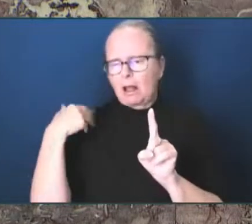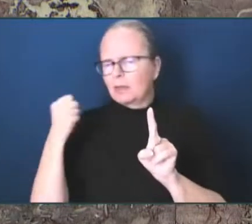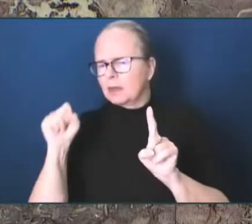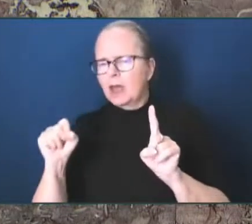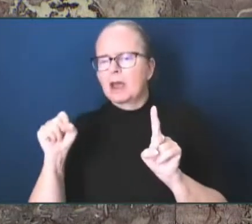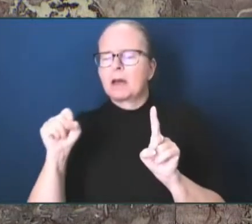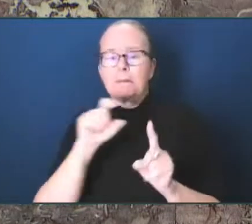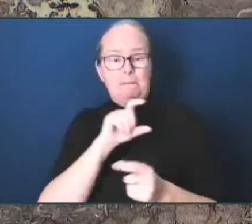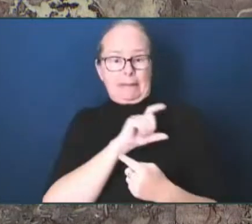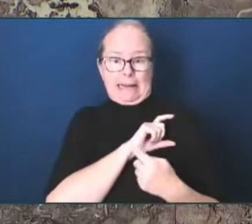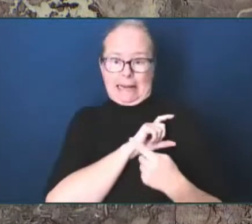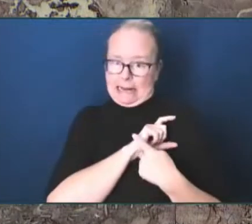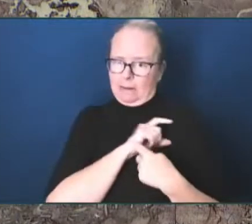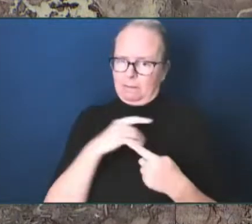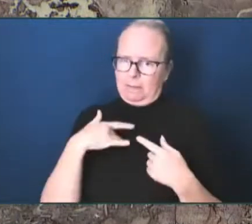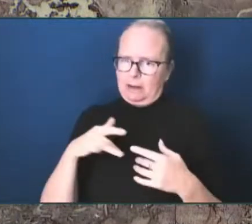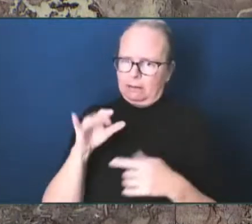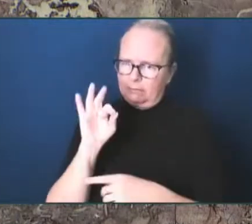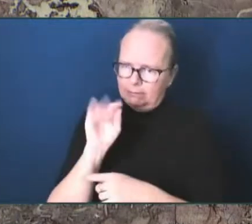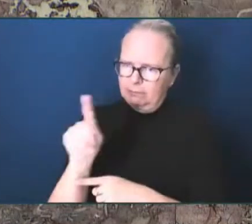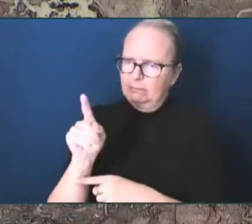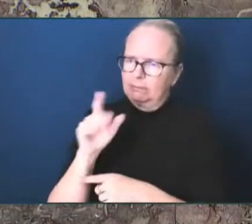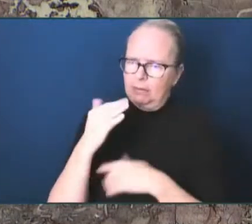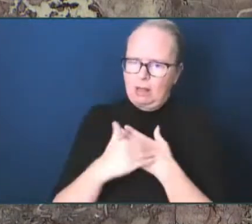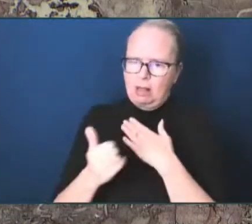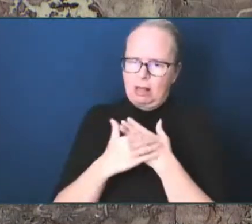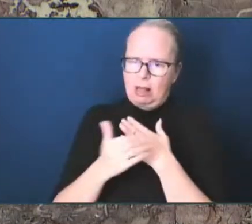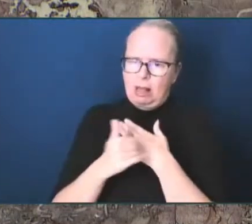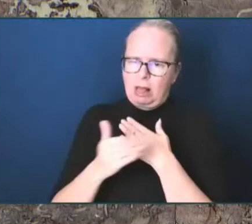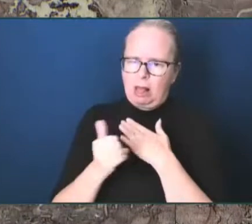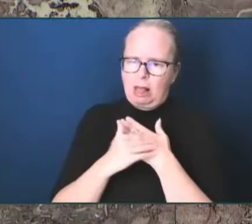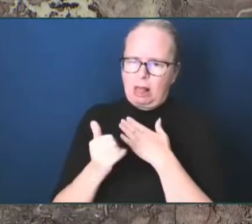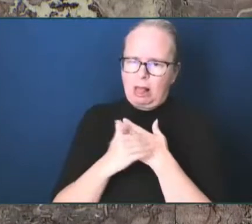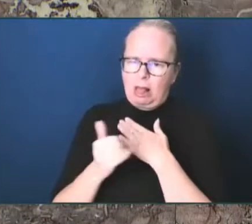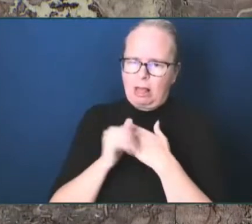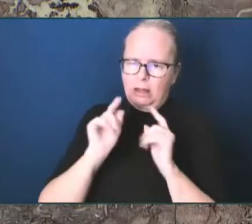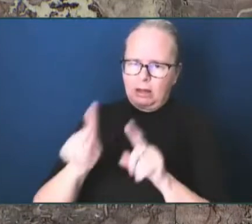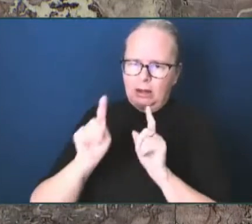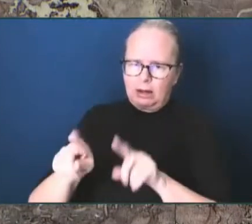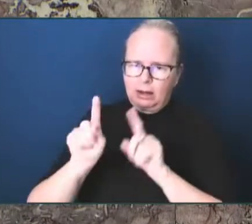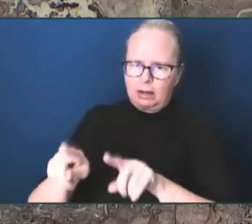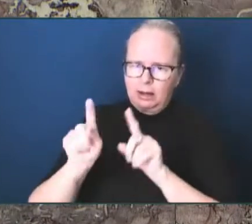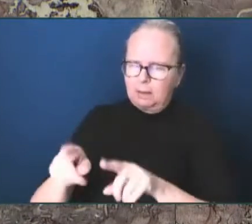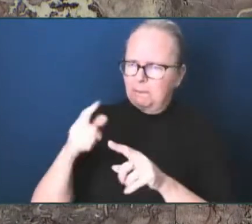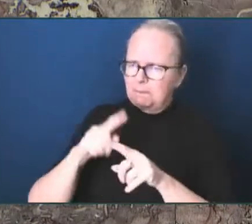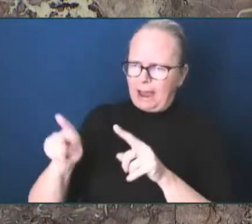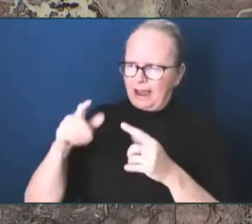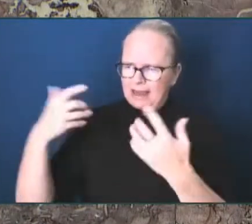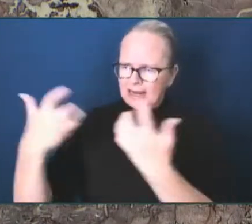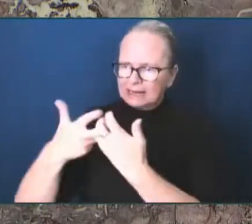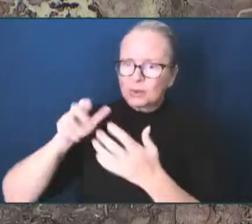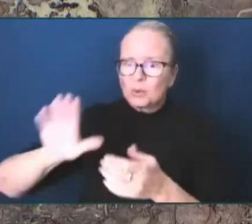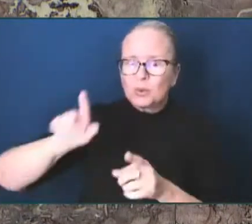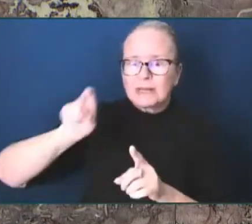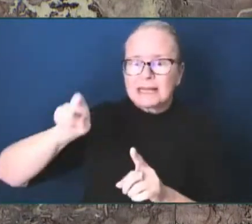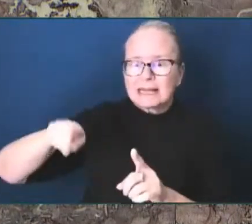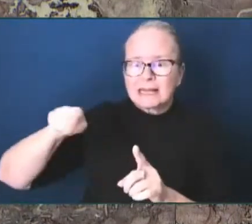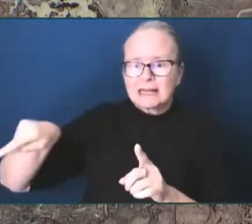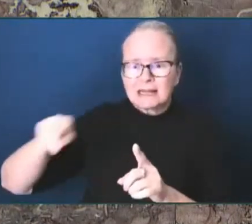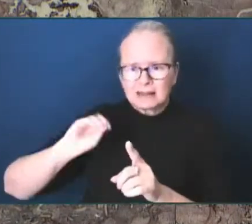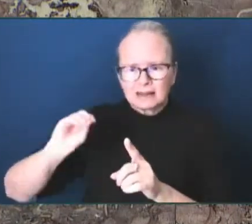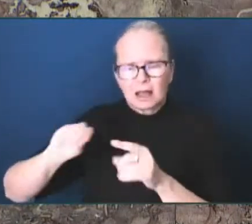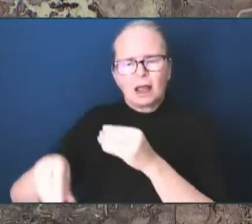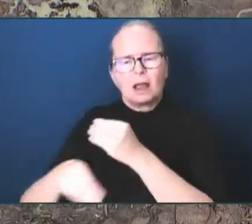crisis, our government has added in a number of ways, whether it's through ACT programs, whether it's through